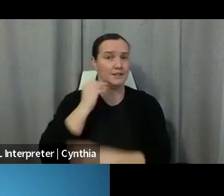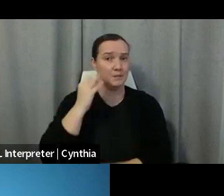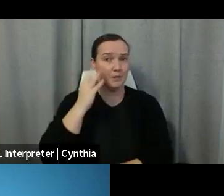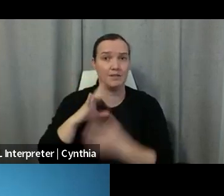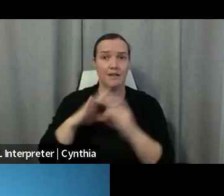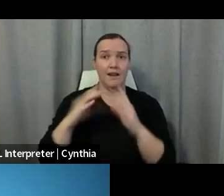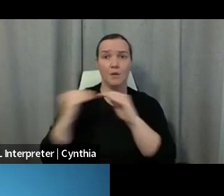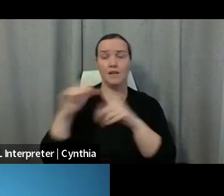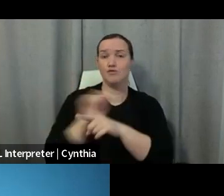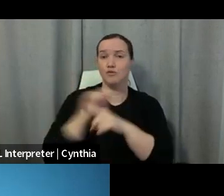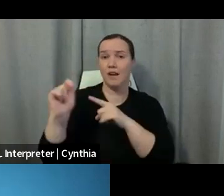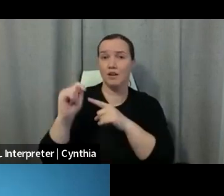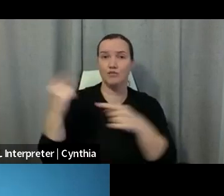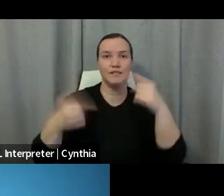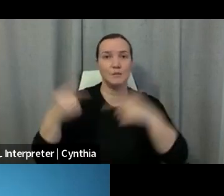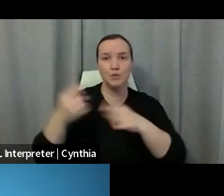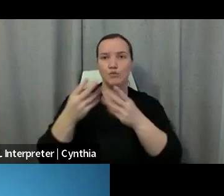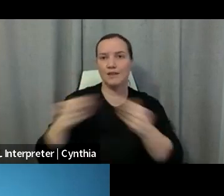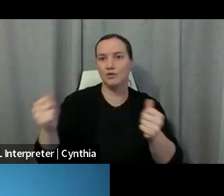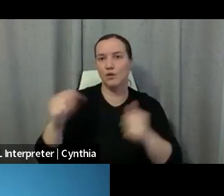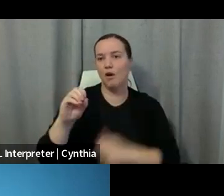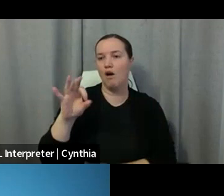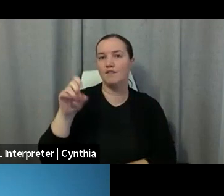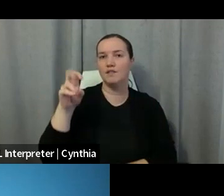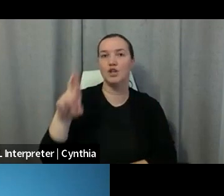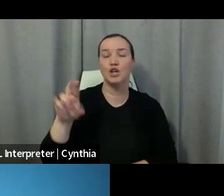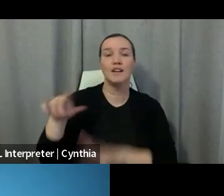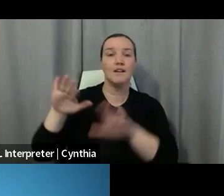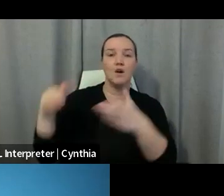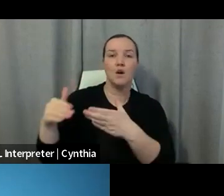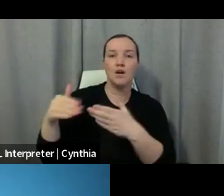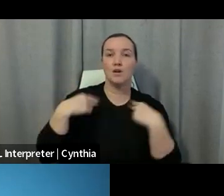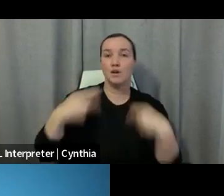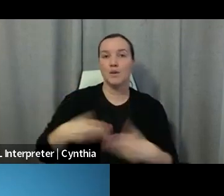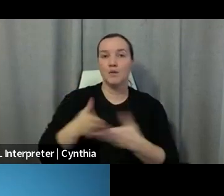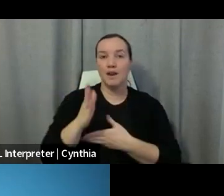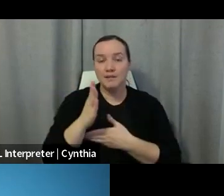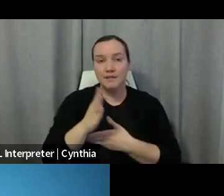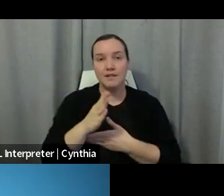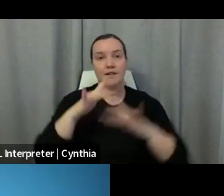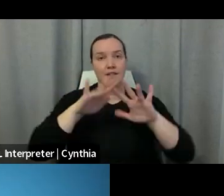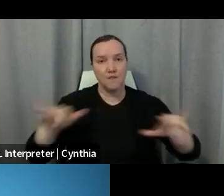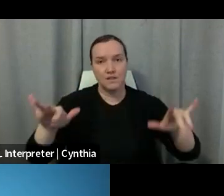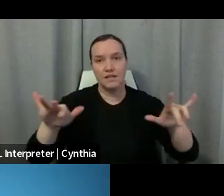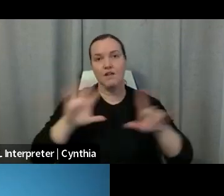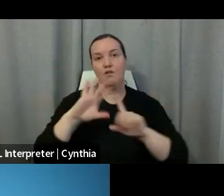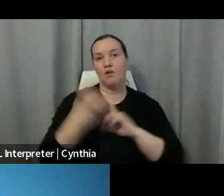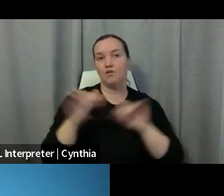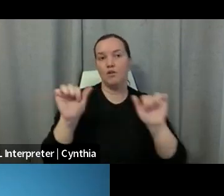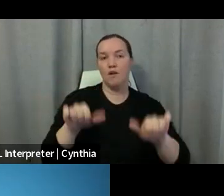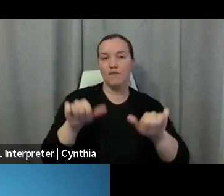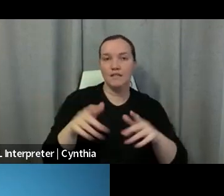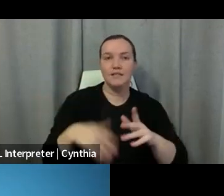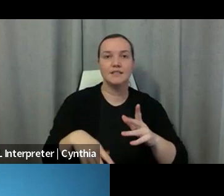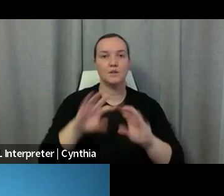resolution officer. His work is now focused in the field of human rights, diversity, cultural competence, and